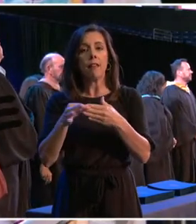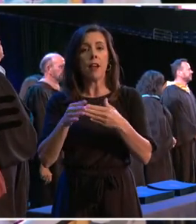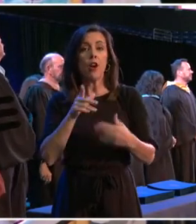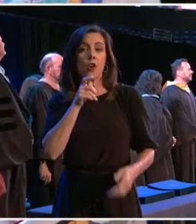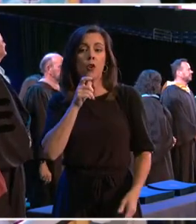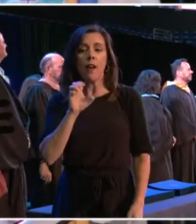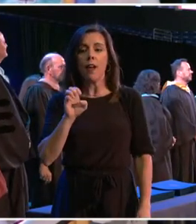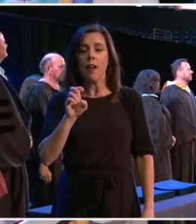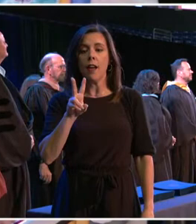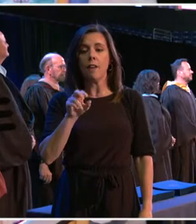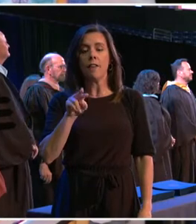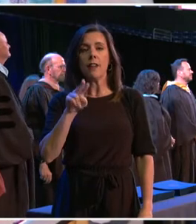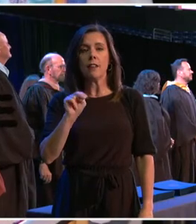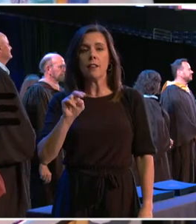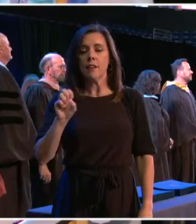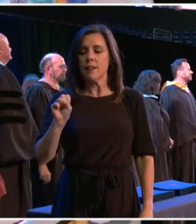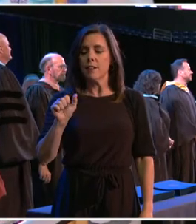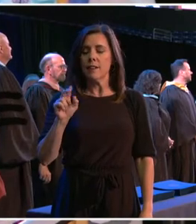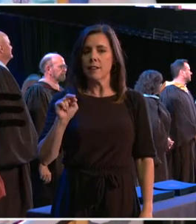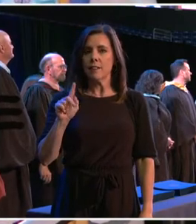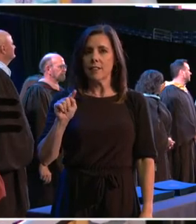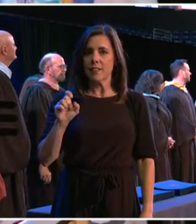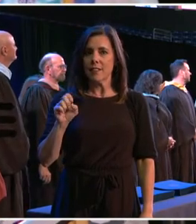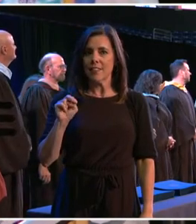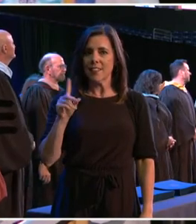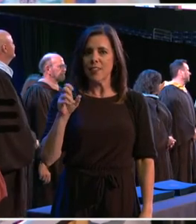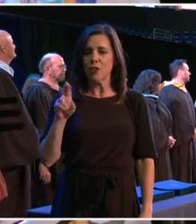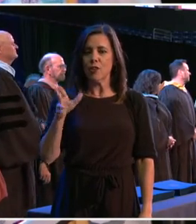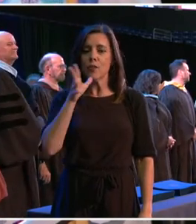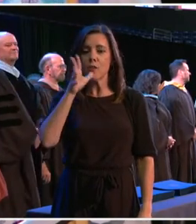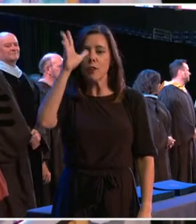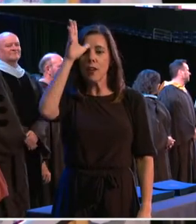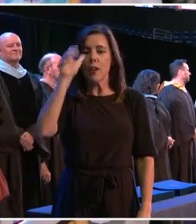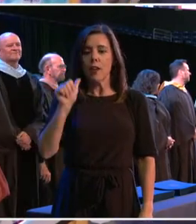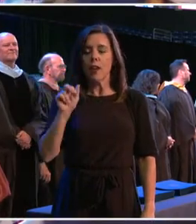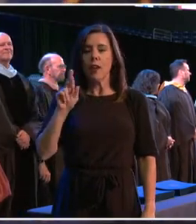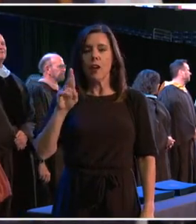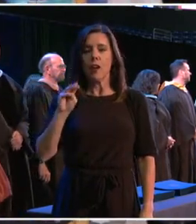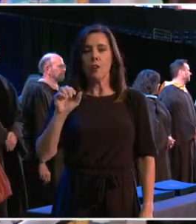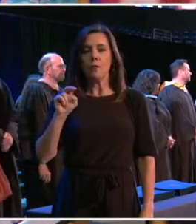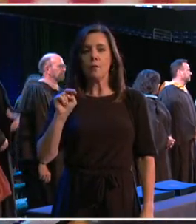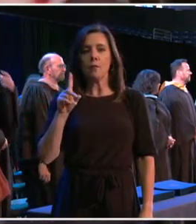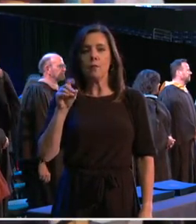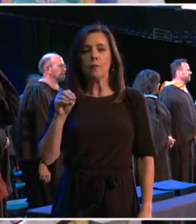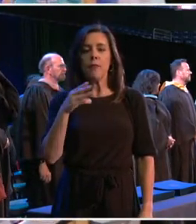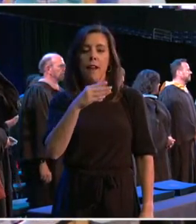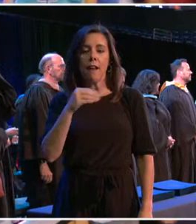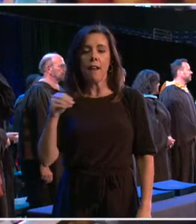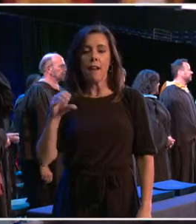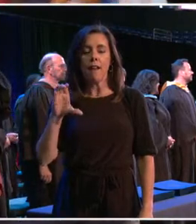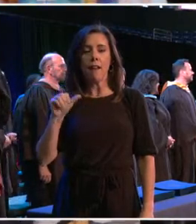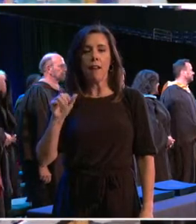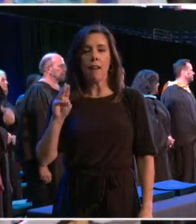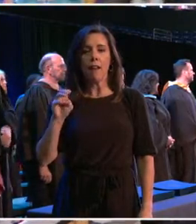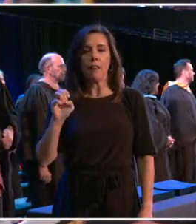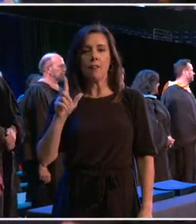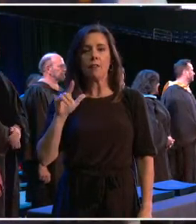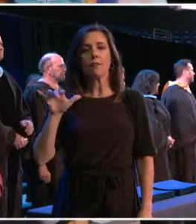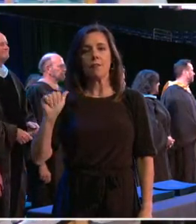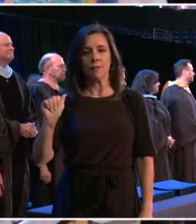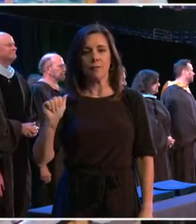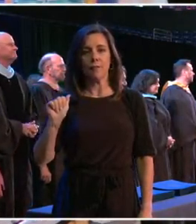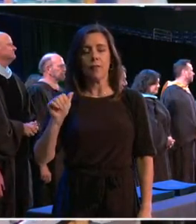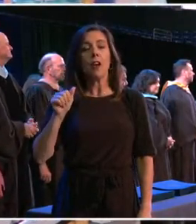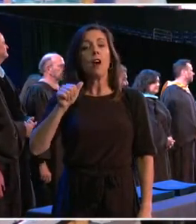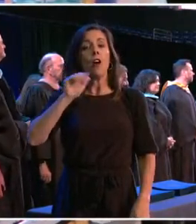graduate Evelyn Santander. Evelyn is the daughter of Armando Santander and Camelia Sotelo. Will the male